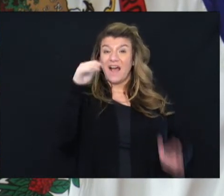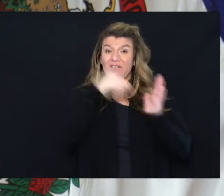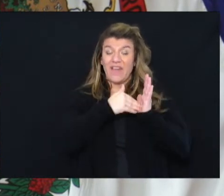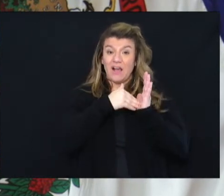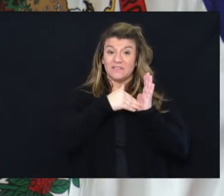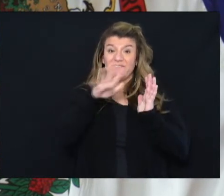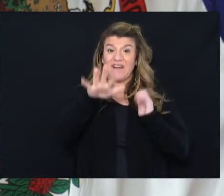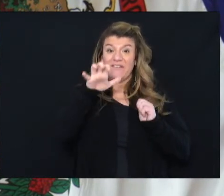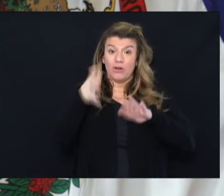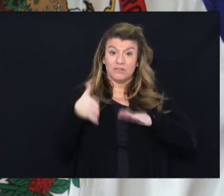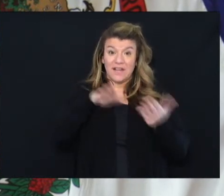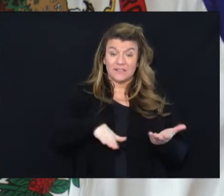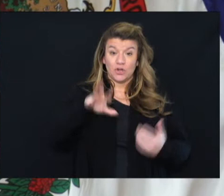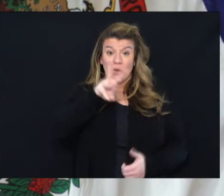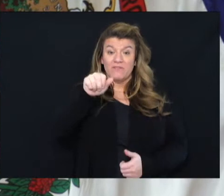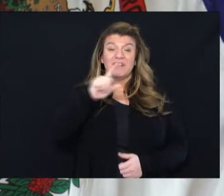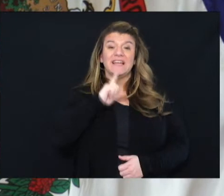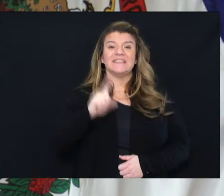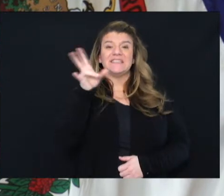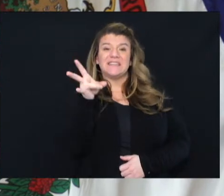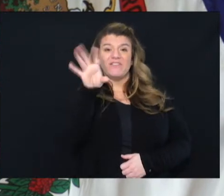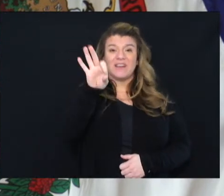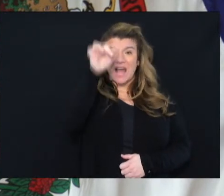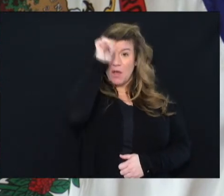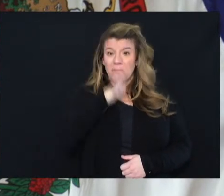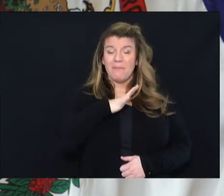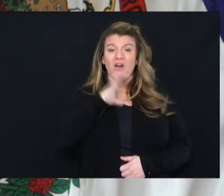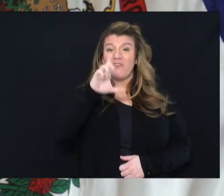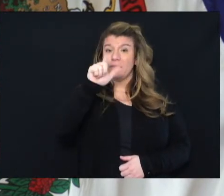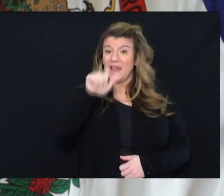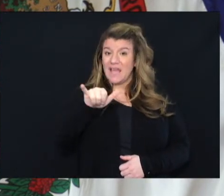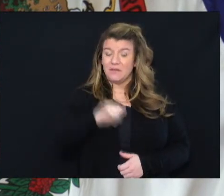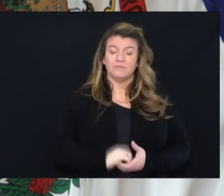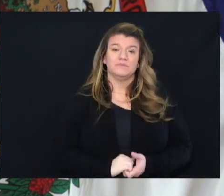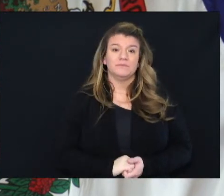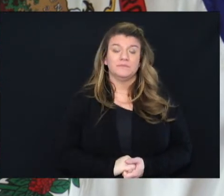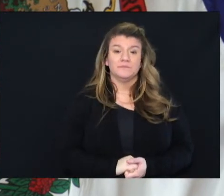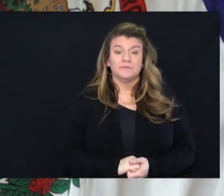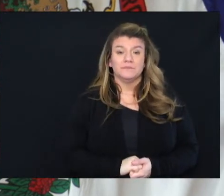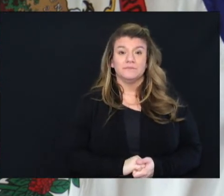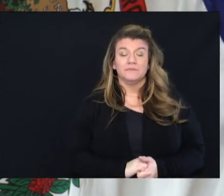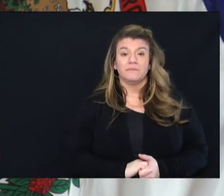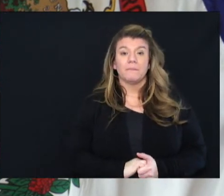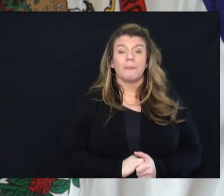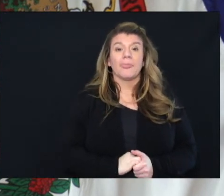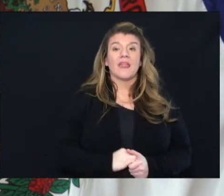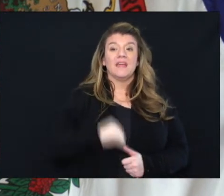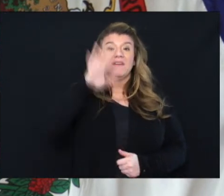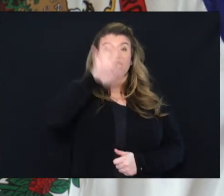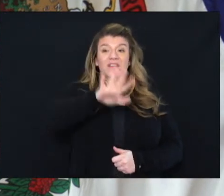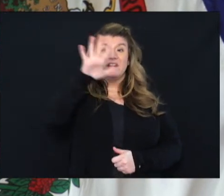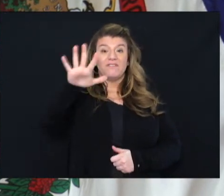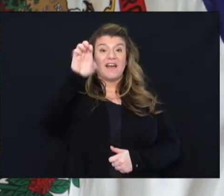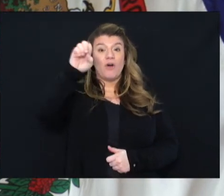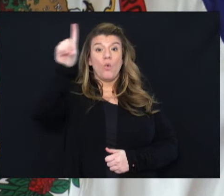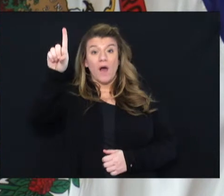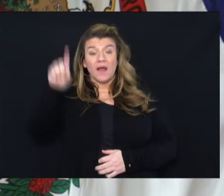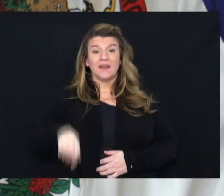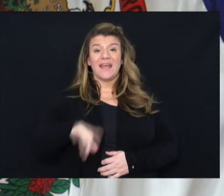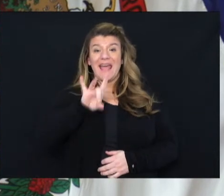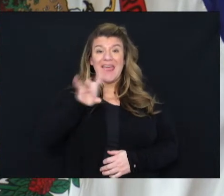5,500th death in West Virginia is a 79-year-old male from Clay County. The 5,501st death